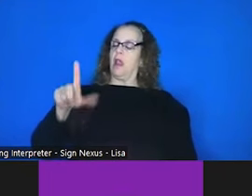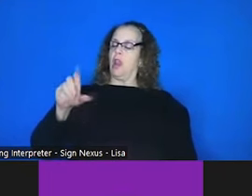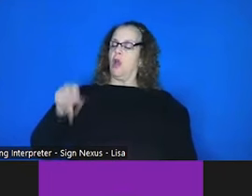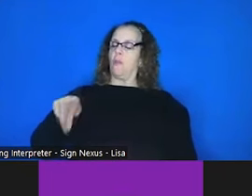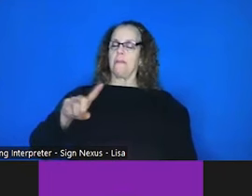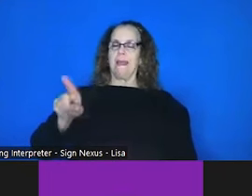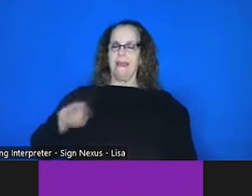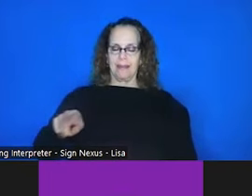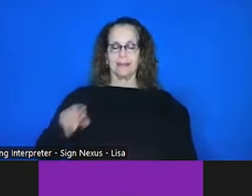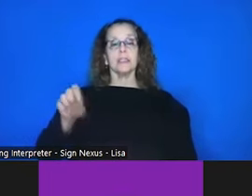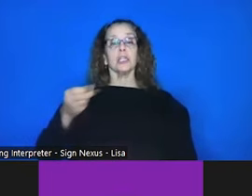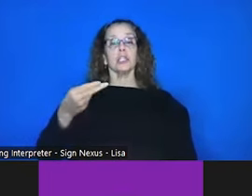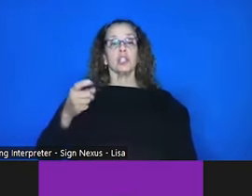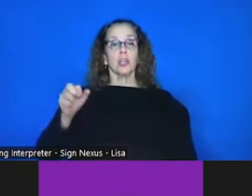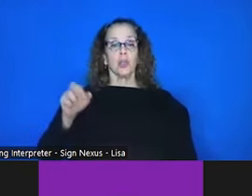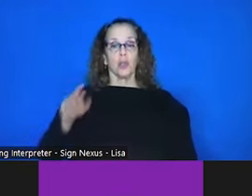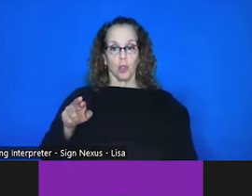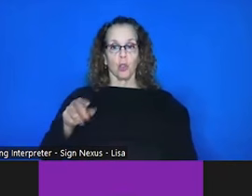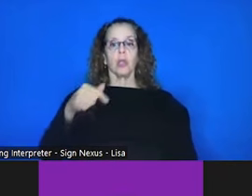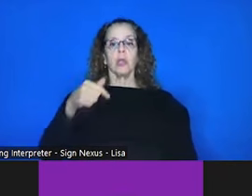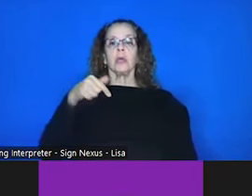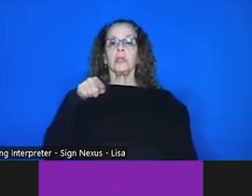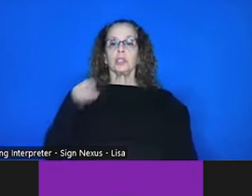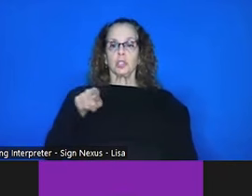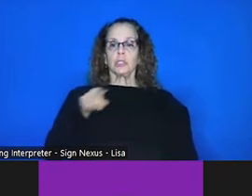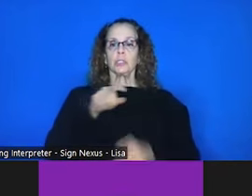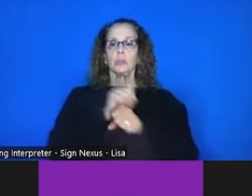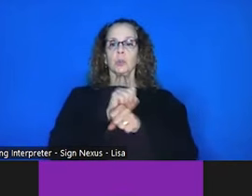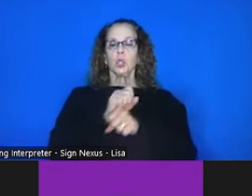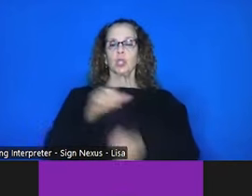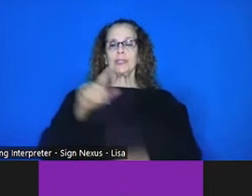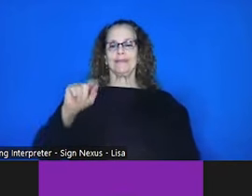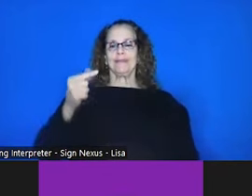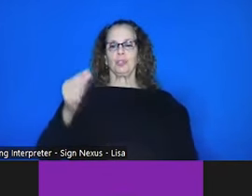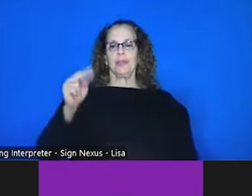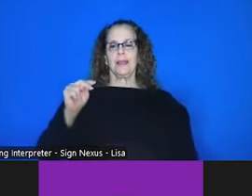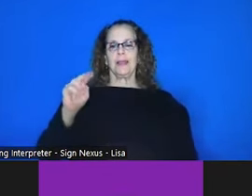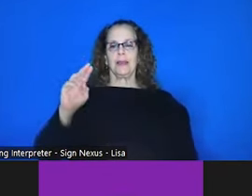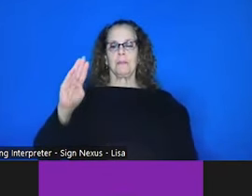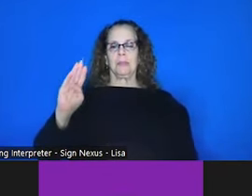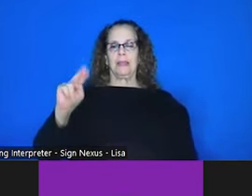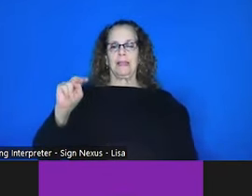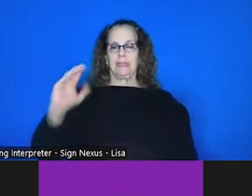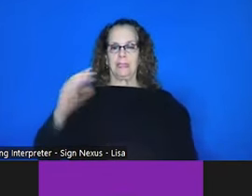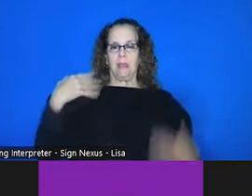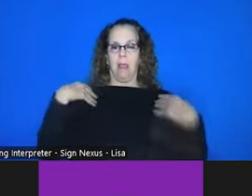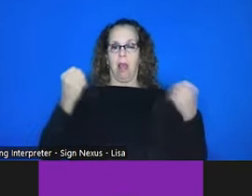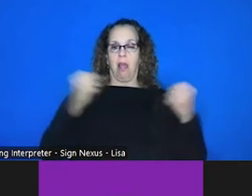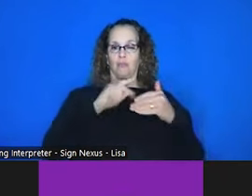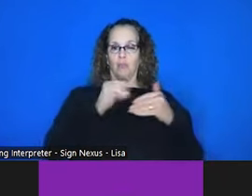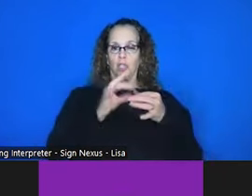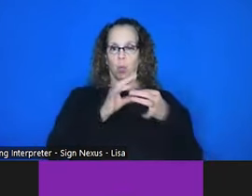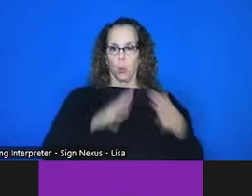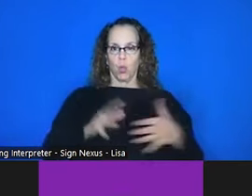City Department of Health and Mental Hygiene, where she supports the Division of Disease Control's efforts to promote the health of TGN CNB